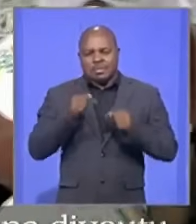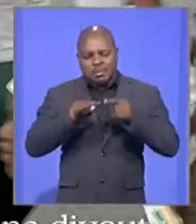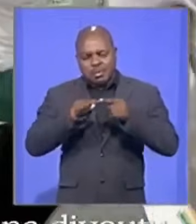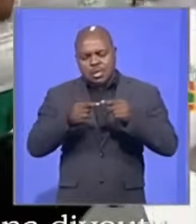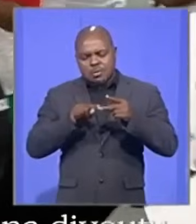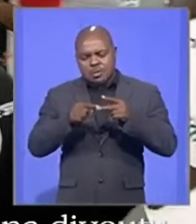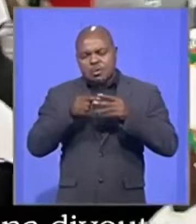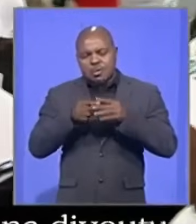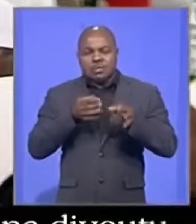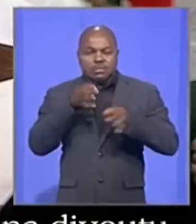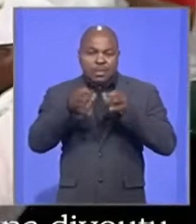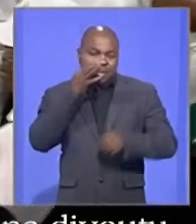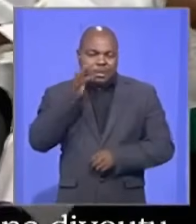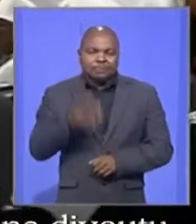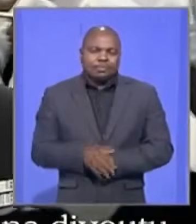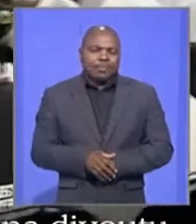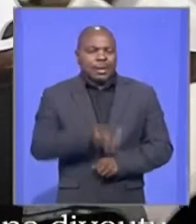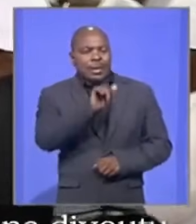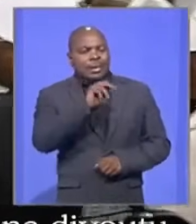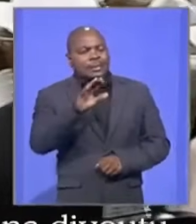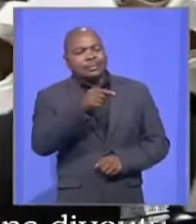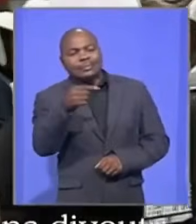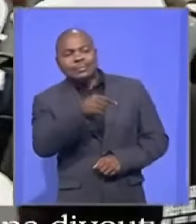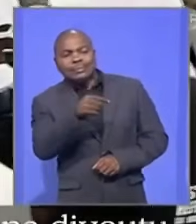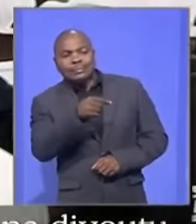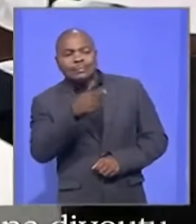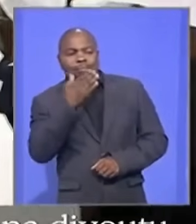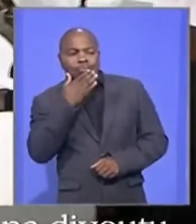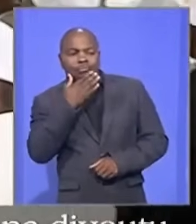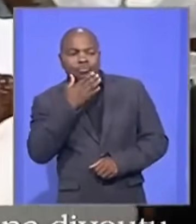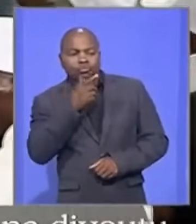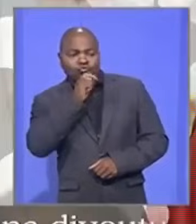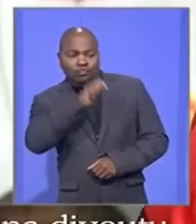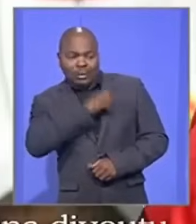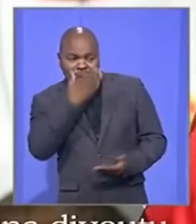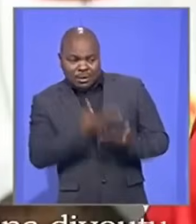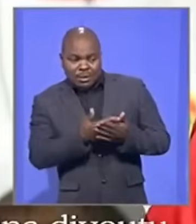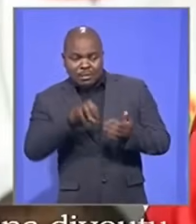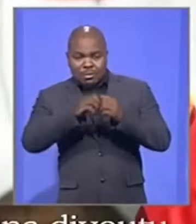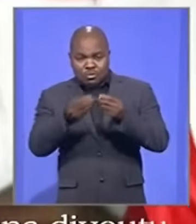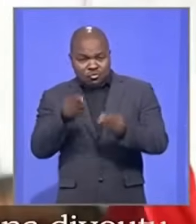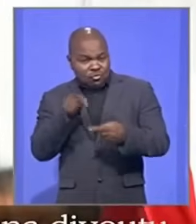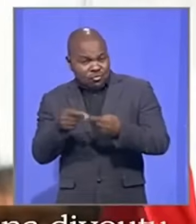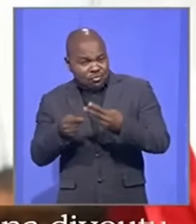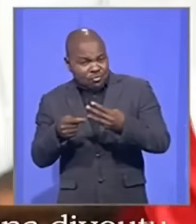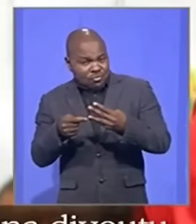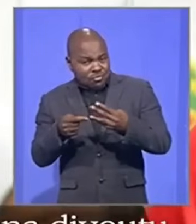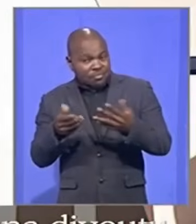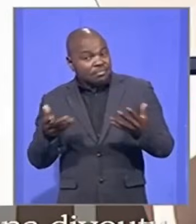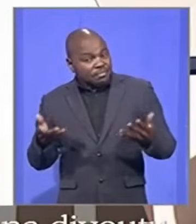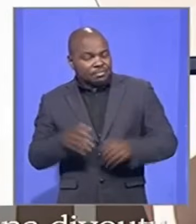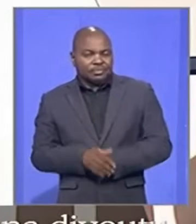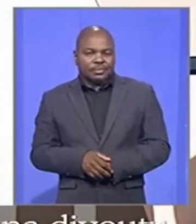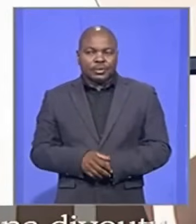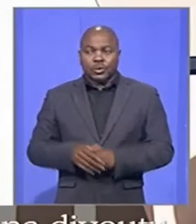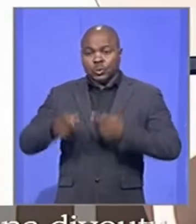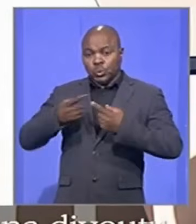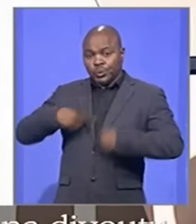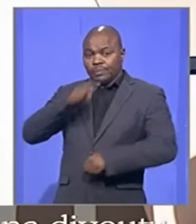lwanela tse kenyeletsang potso hore na ANC e ka tshepjwa ho rarolla mathata ana. Can we trust the ANC to